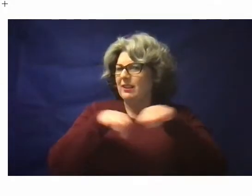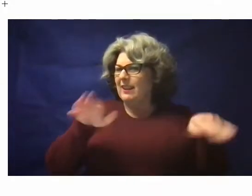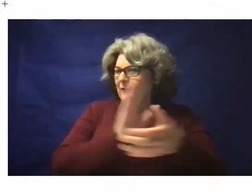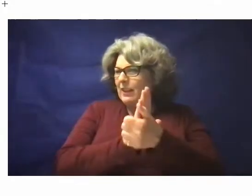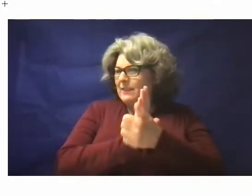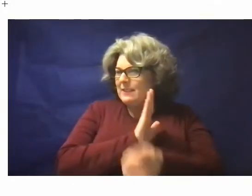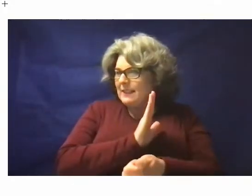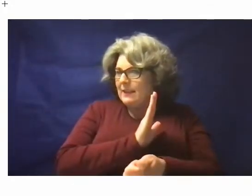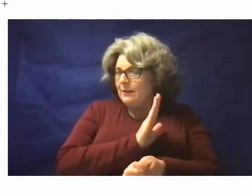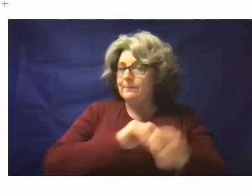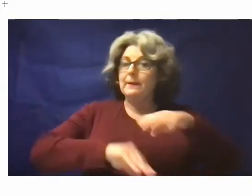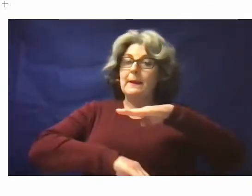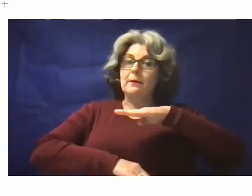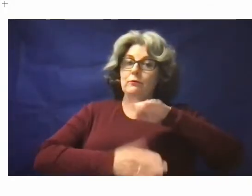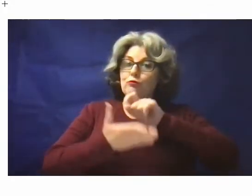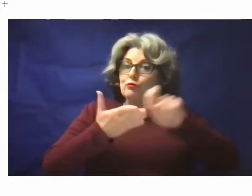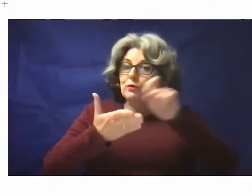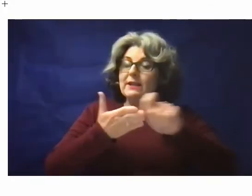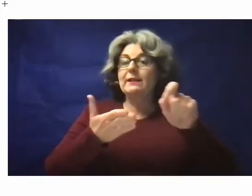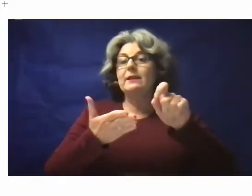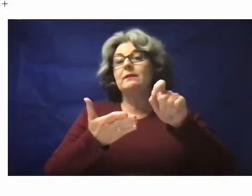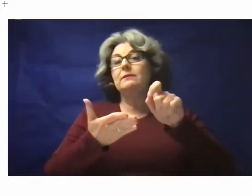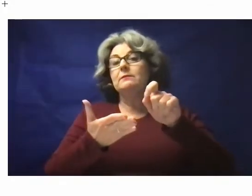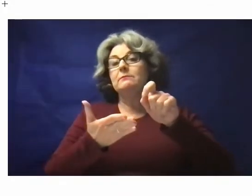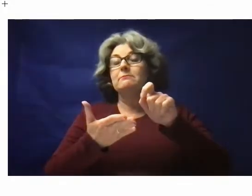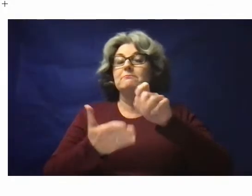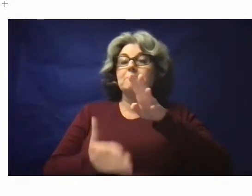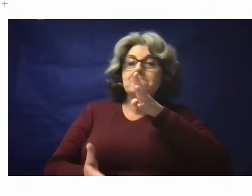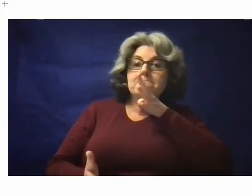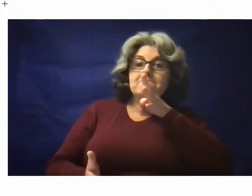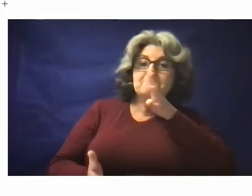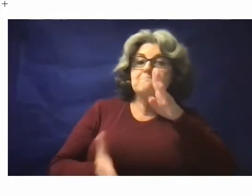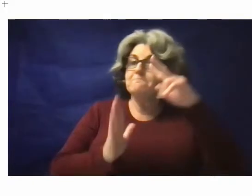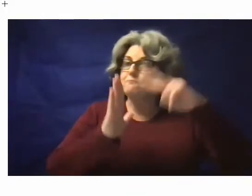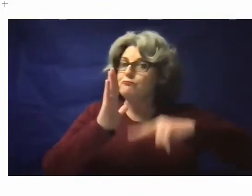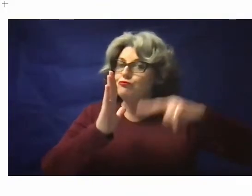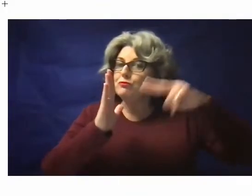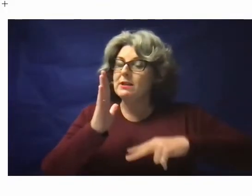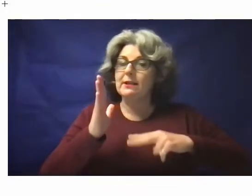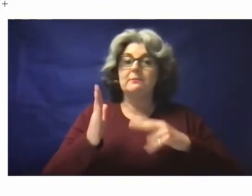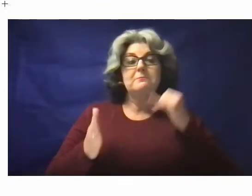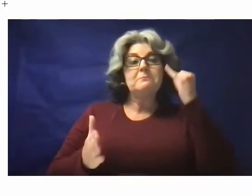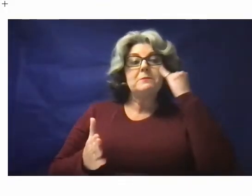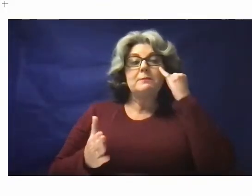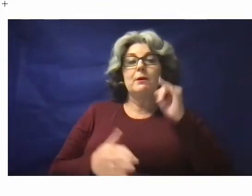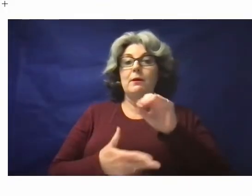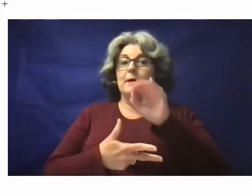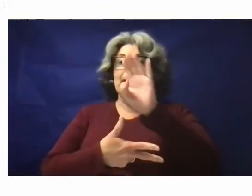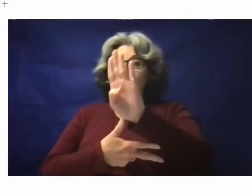reading, writing, and speaking in that order. So when you see